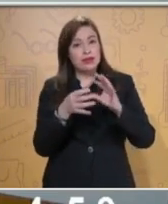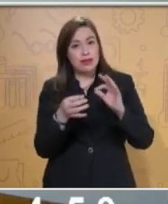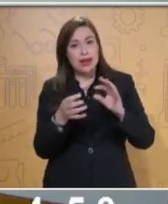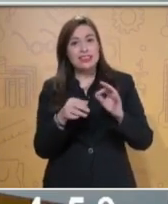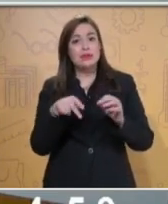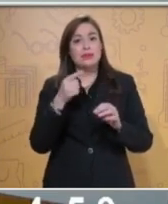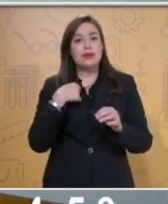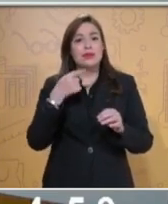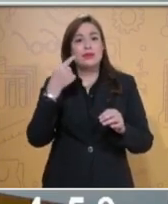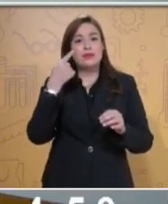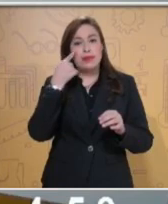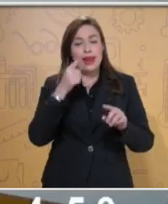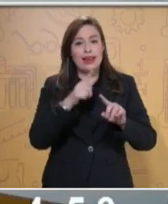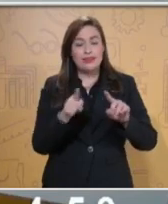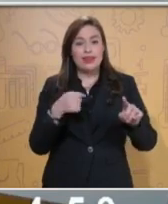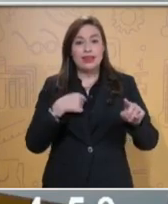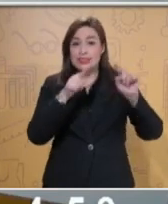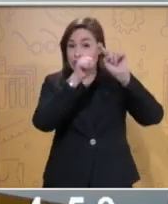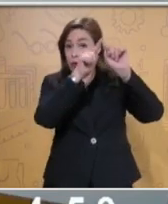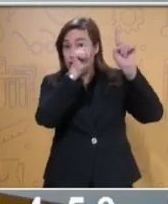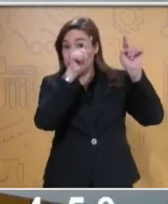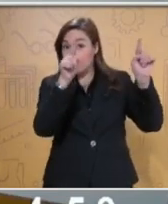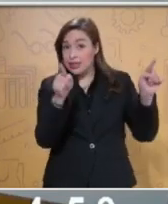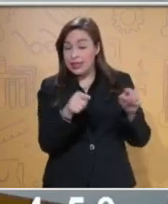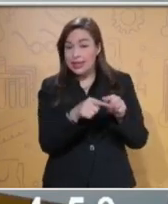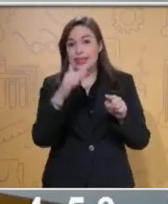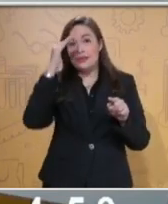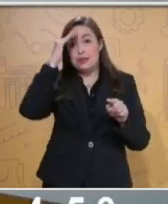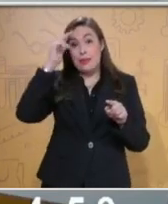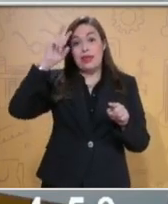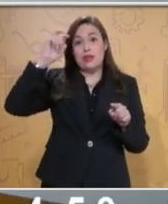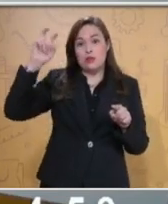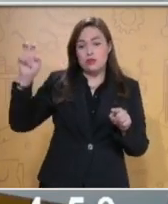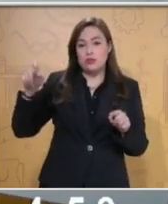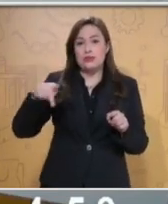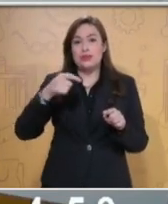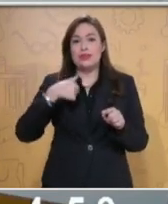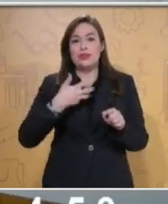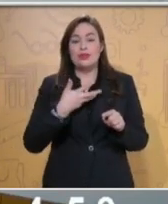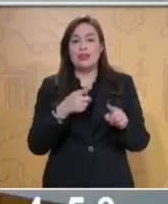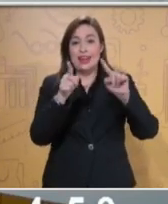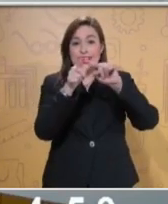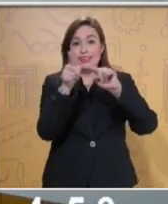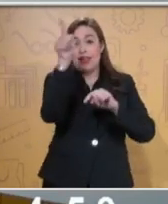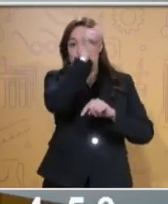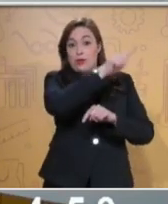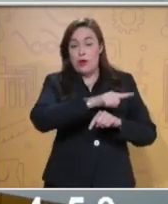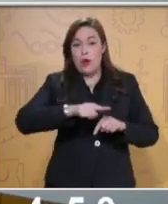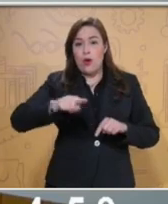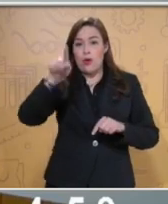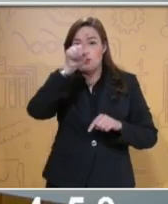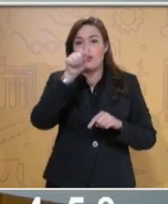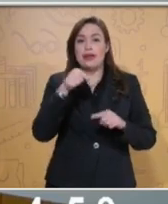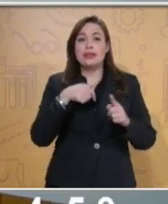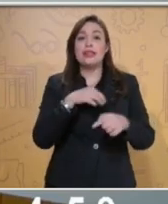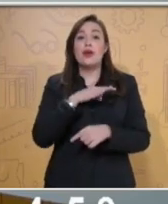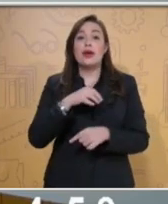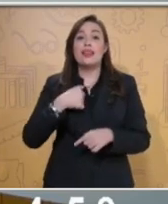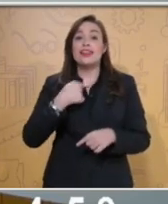attention to this part that is closed. Now, in the number 12, you can find zigzag shape. That's